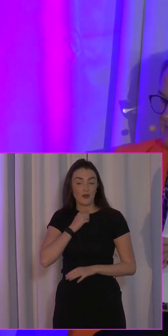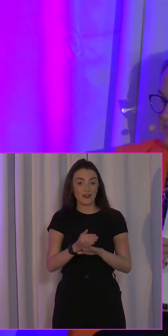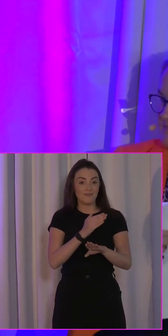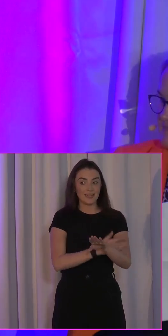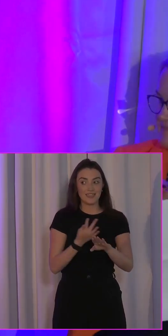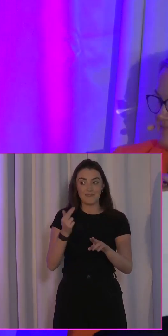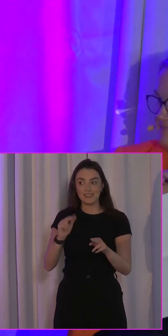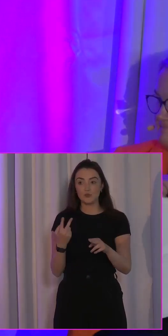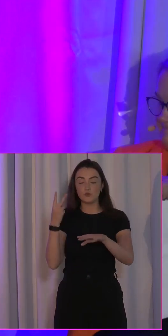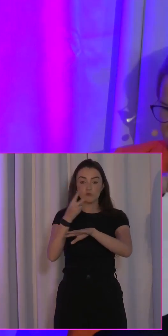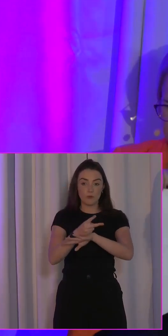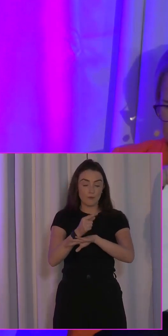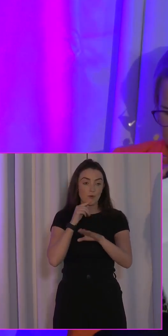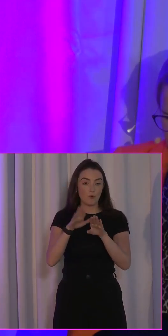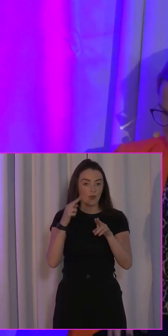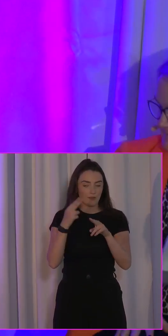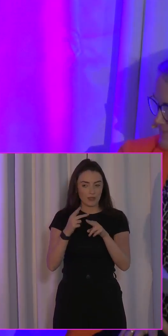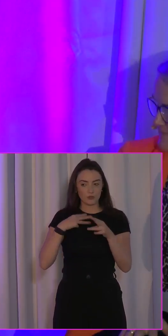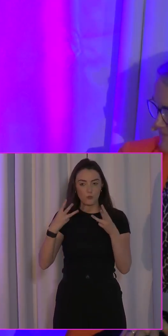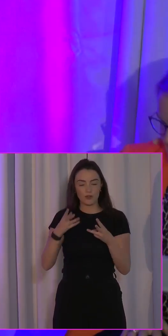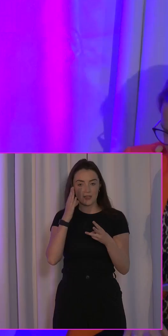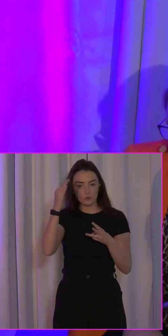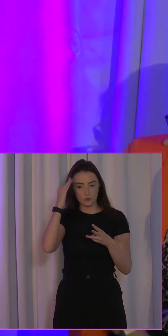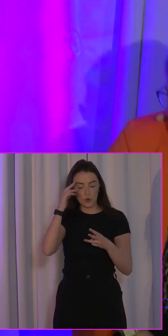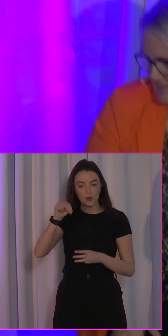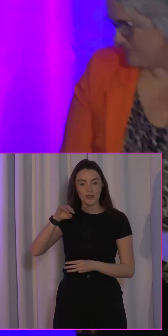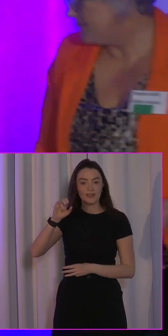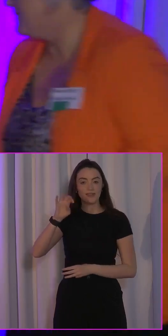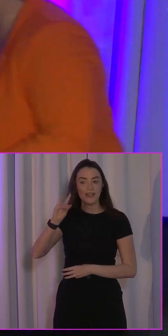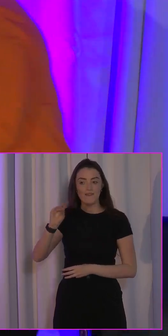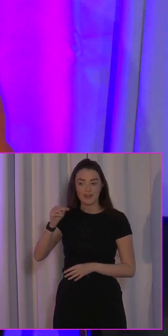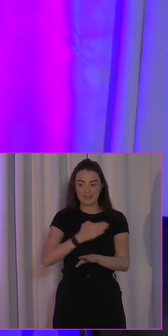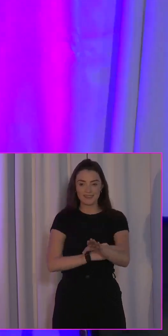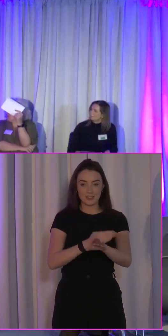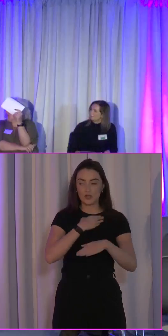to interject. But without further ado, I'm delighted to invite Niamh to kickstart the session.